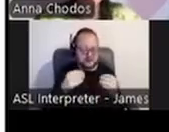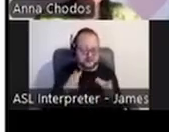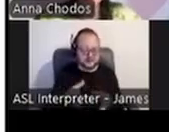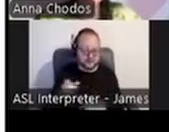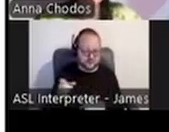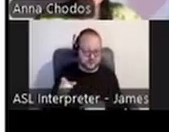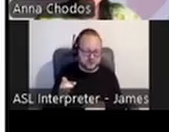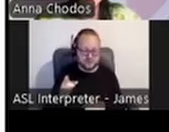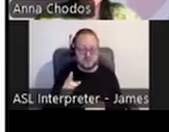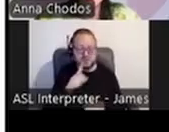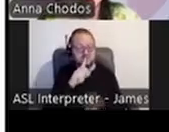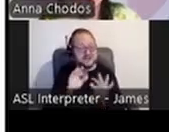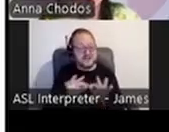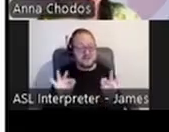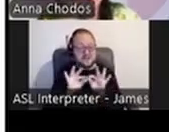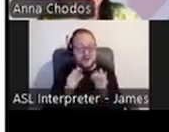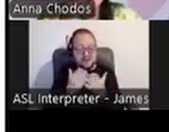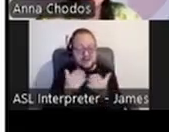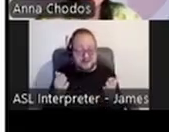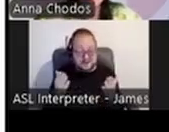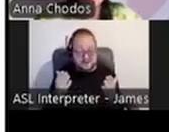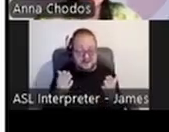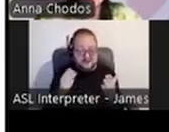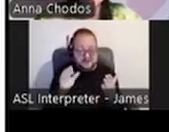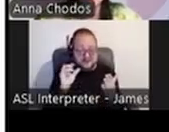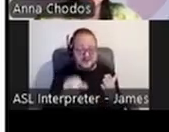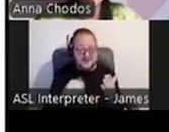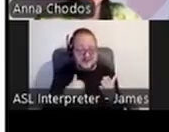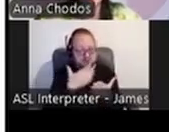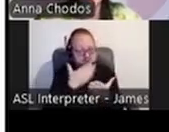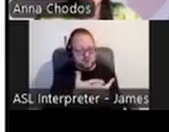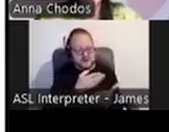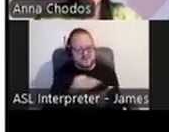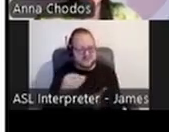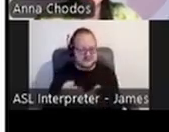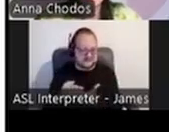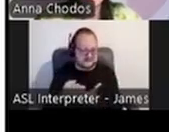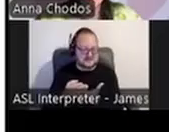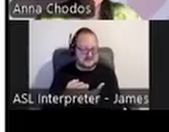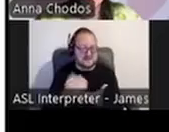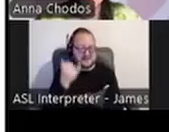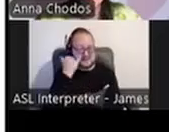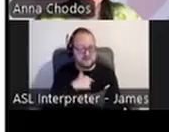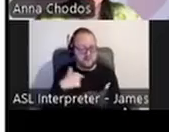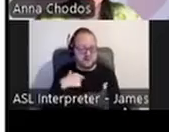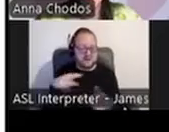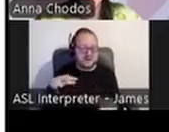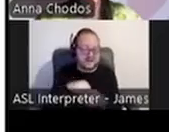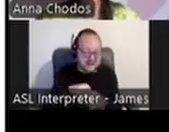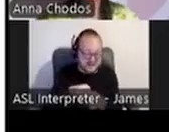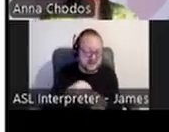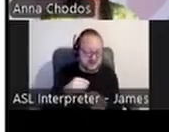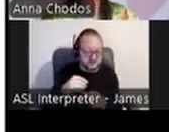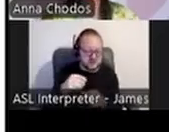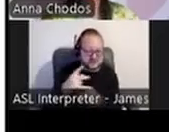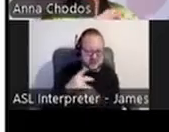is there's great evidence that when we engage caregivers in a meaningful way, again, not just what's their